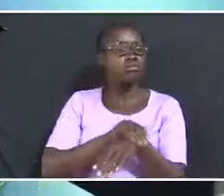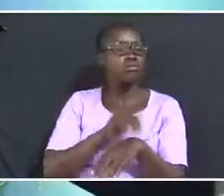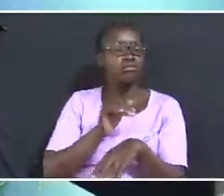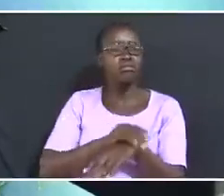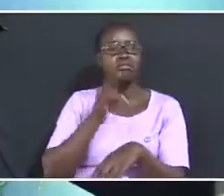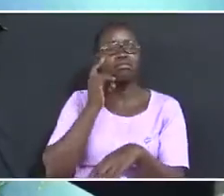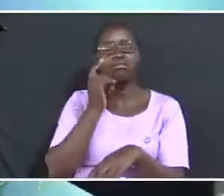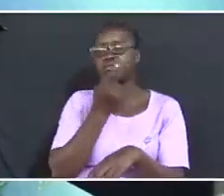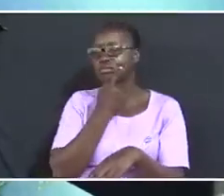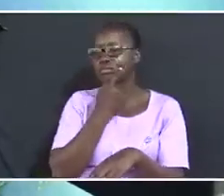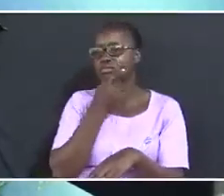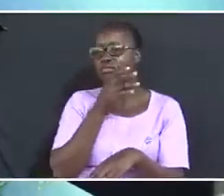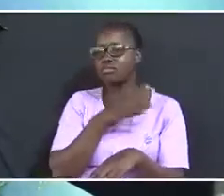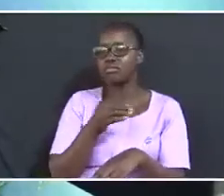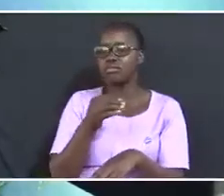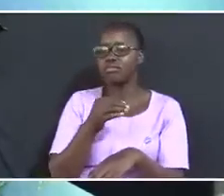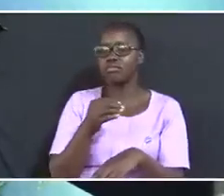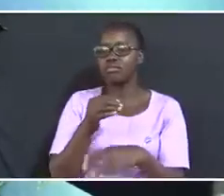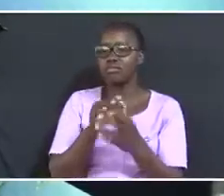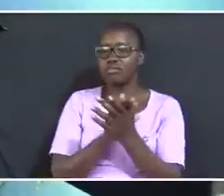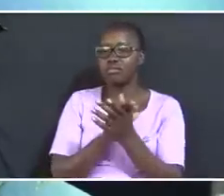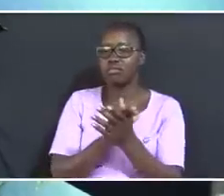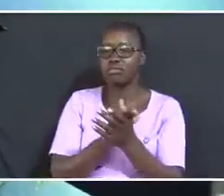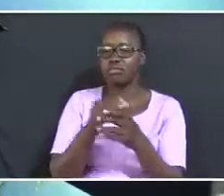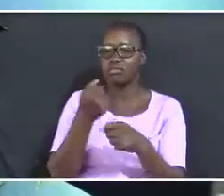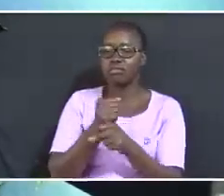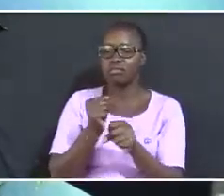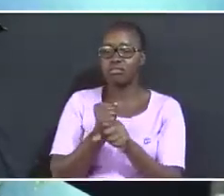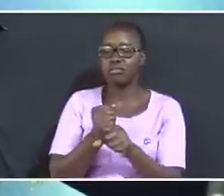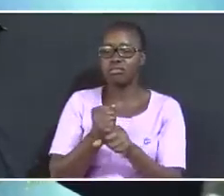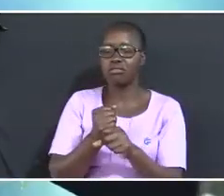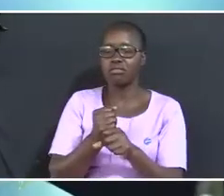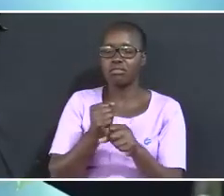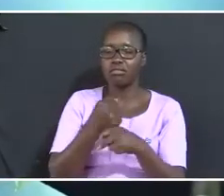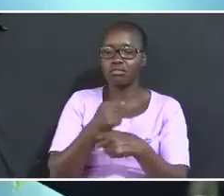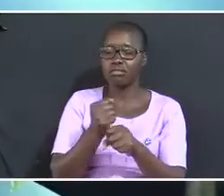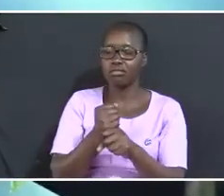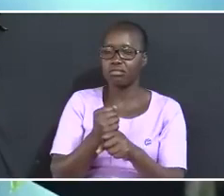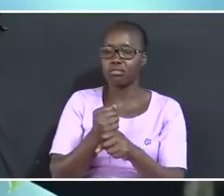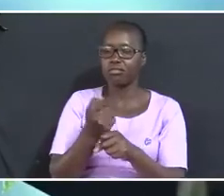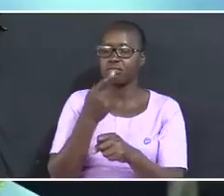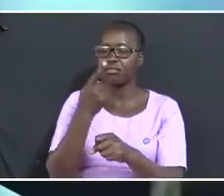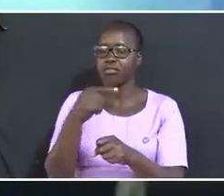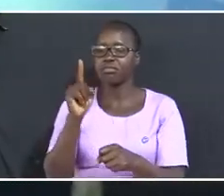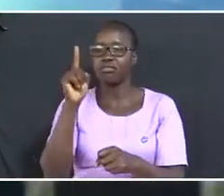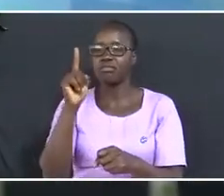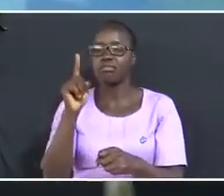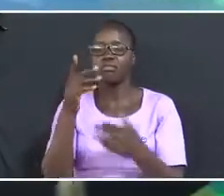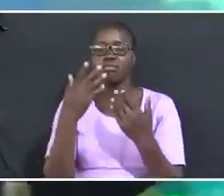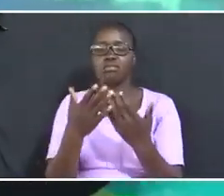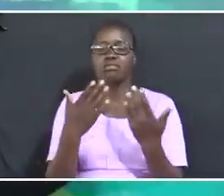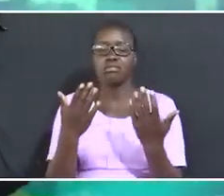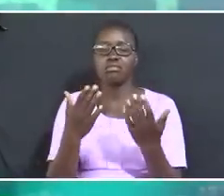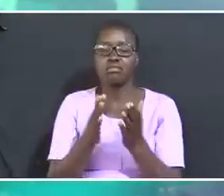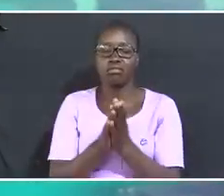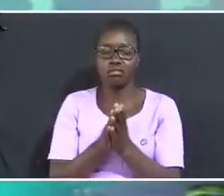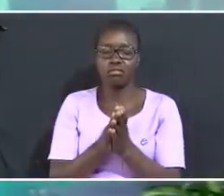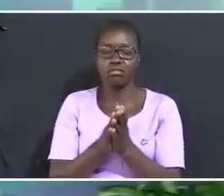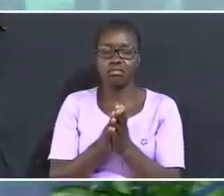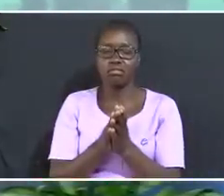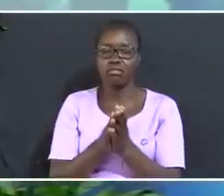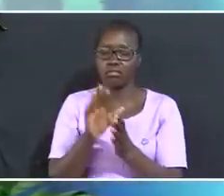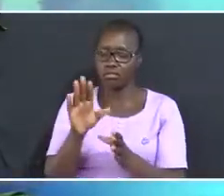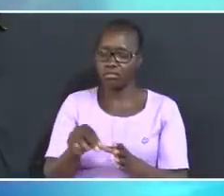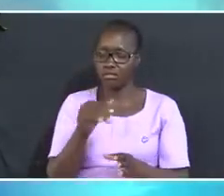the eyes and it can make one nice, she stretched her hand and picked it and ate, and she